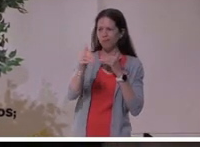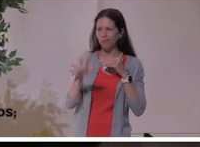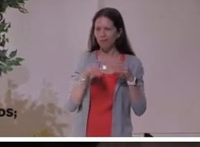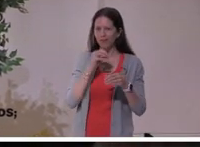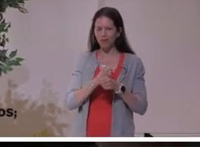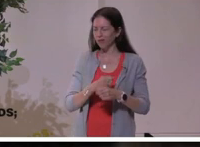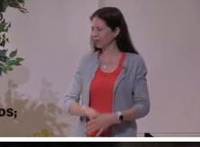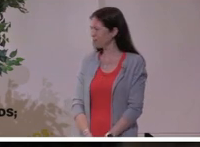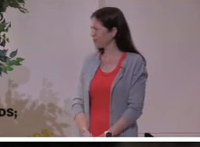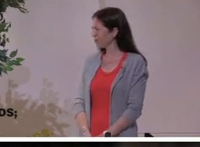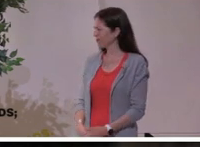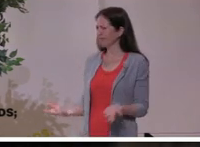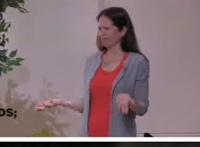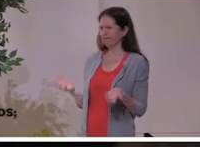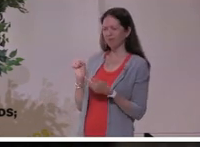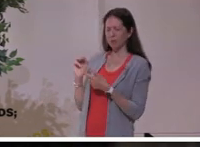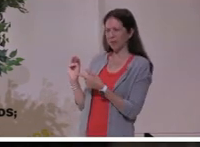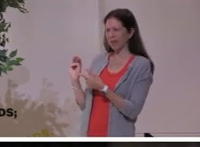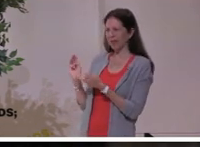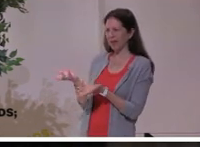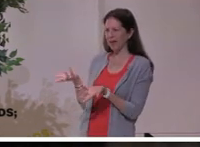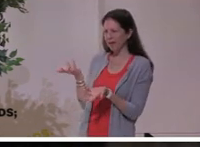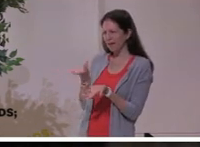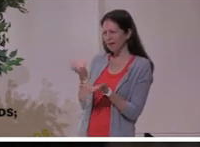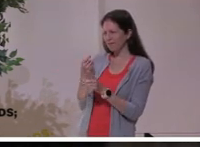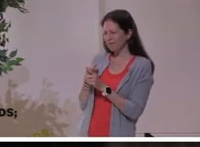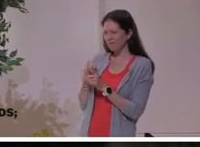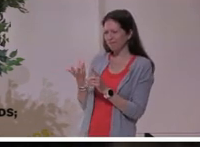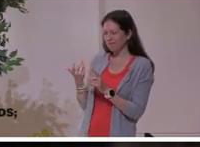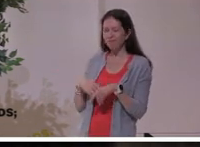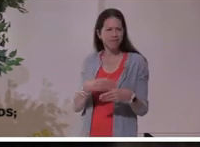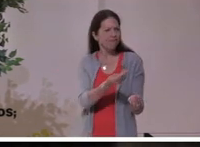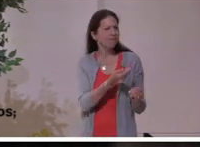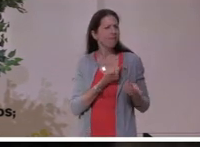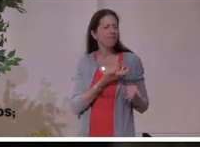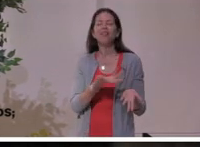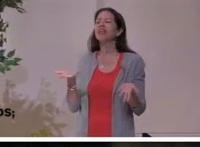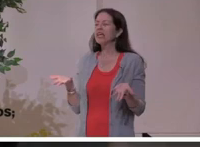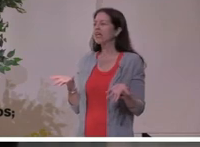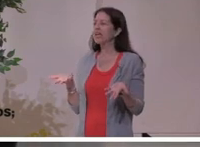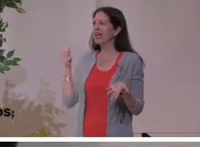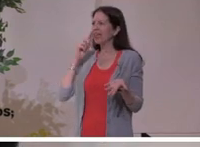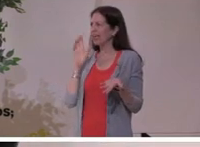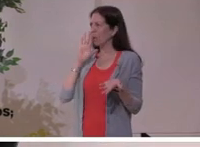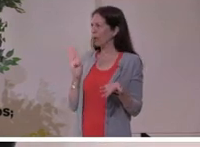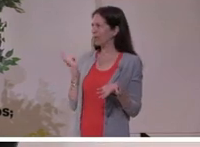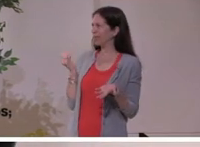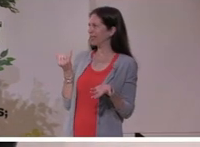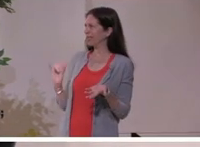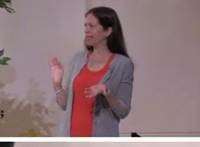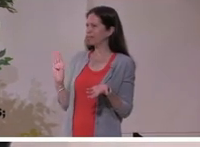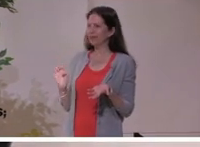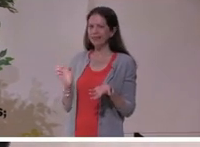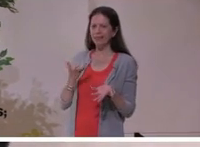will be social media. I mean, they would tell be, me. They would be a virtual world. Like, people can socialize